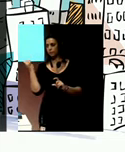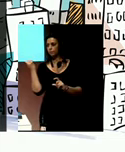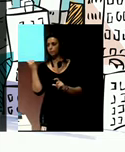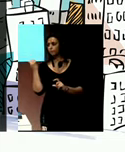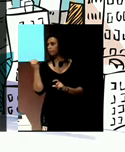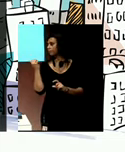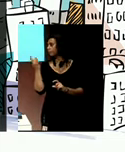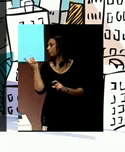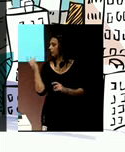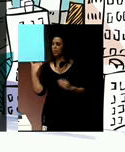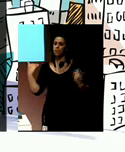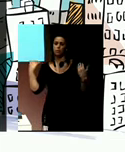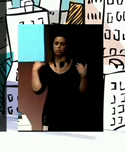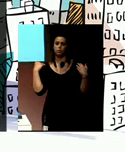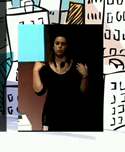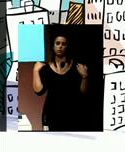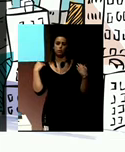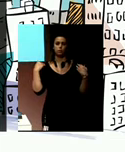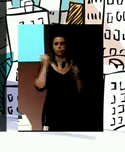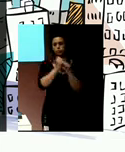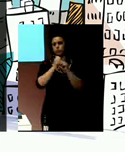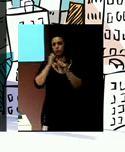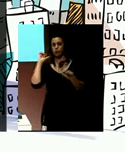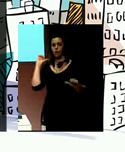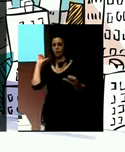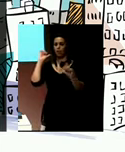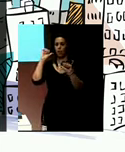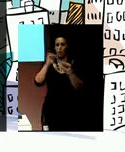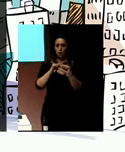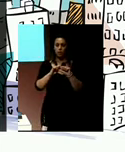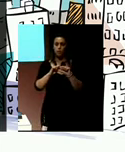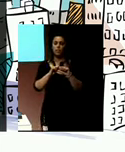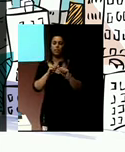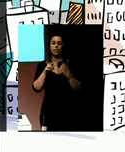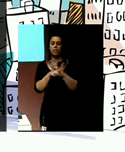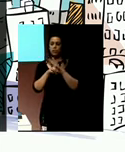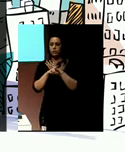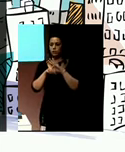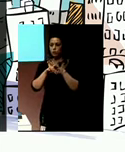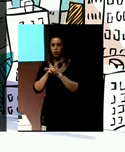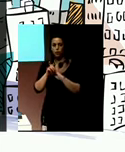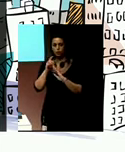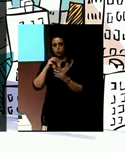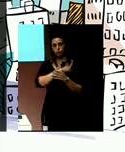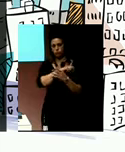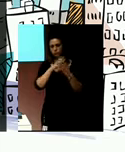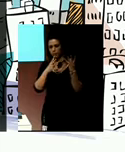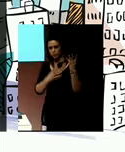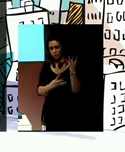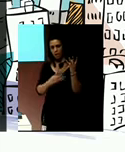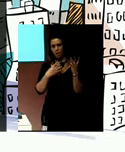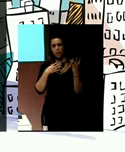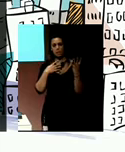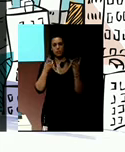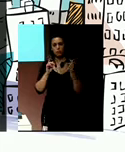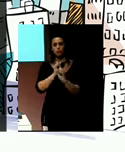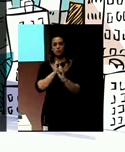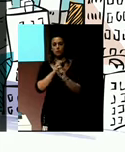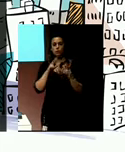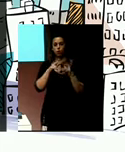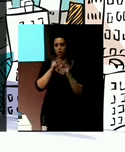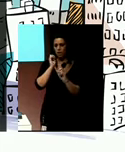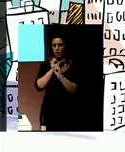She has a degree from the Carlos III University. She has been working for several years in management of projects